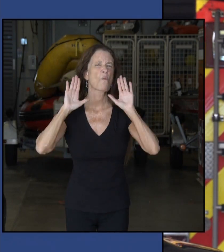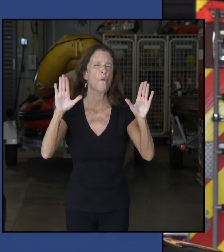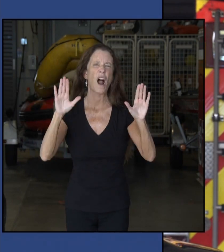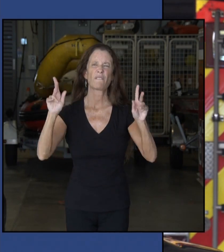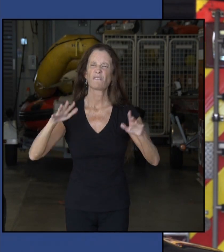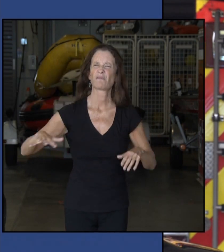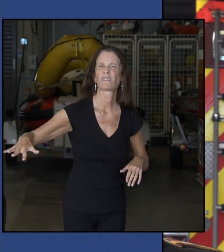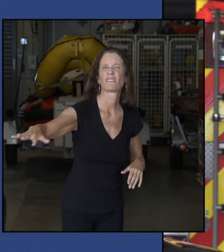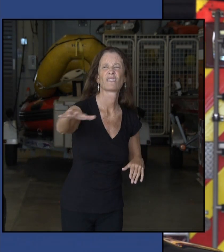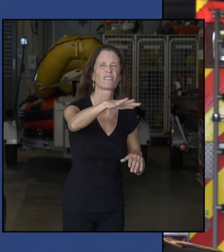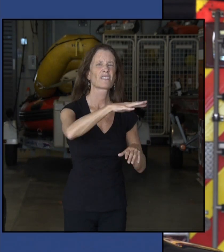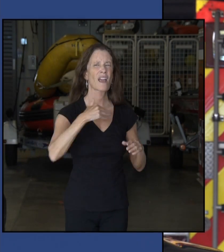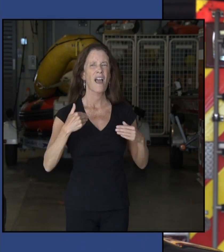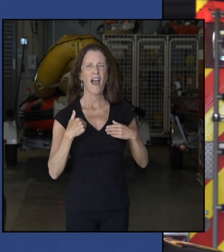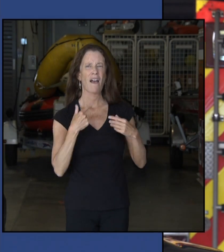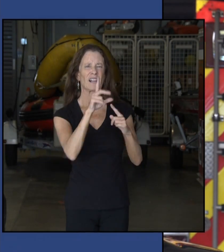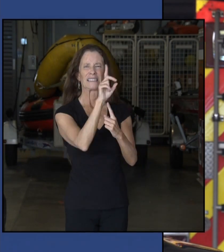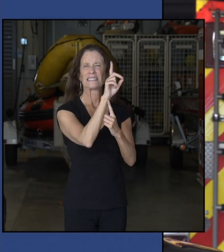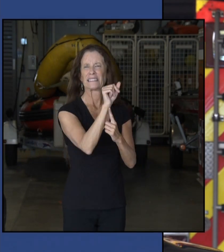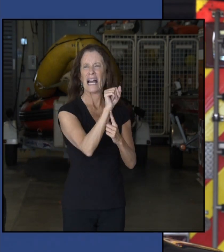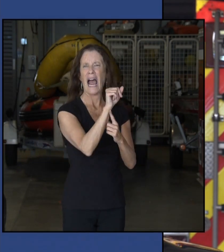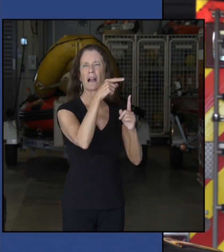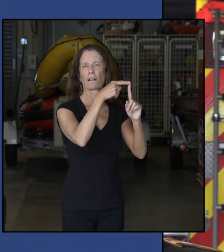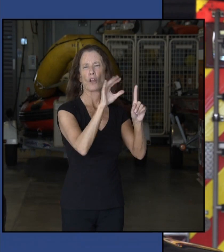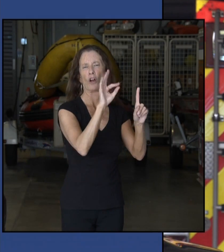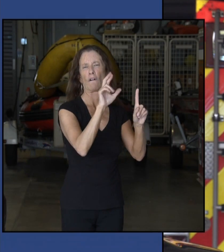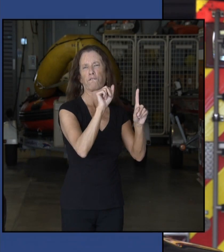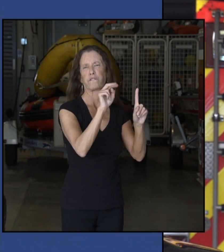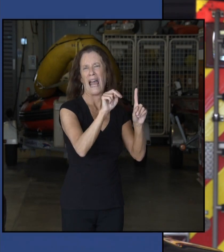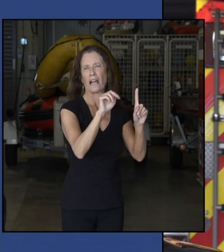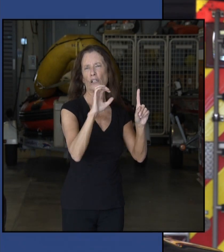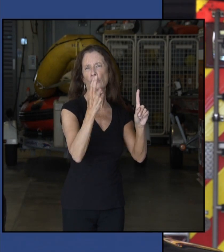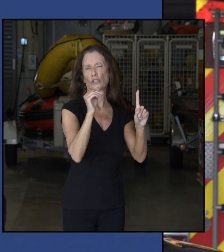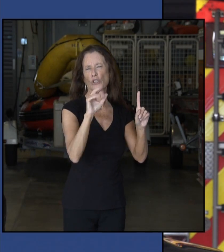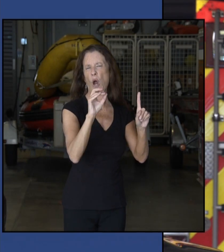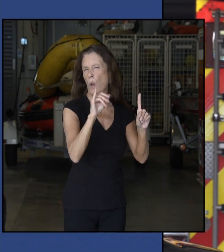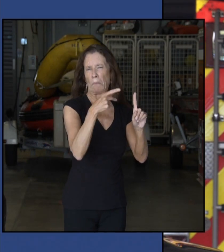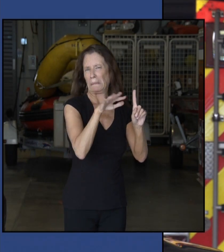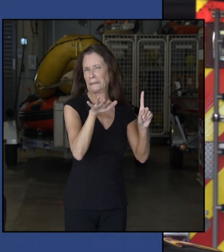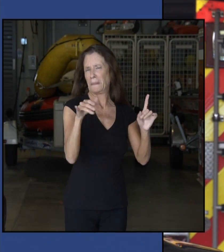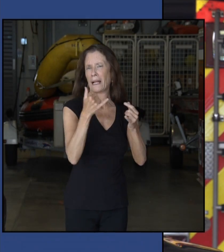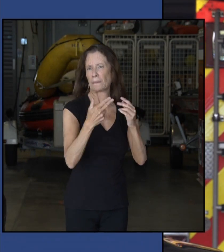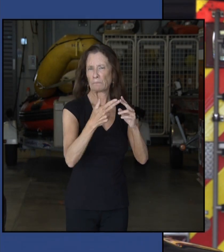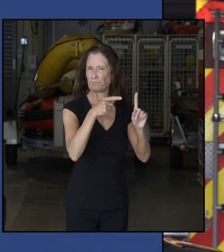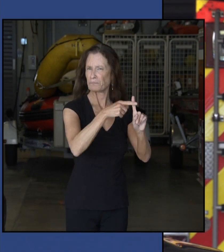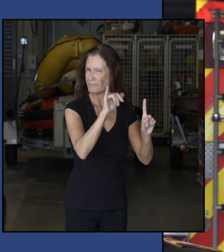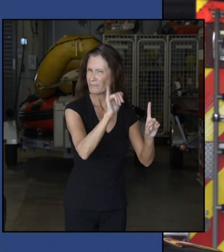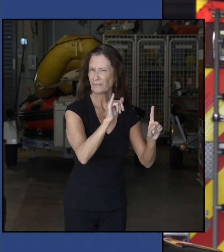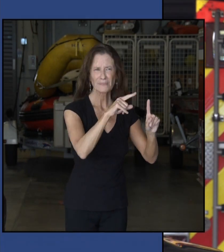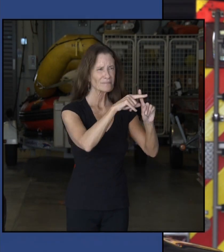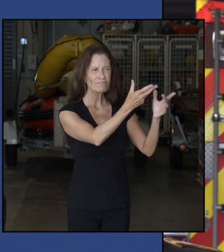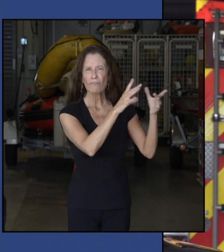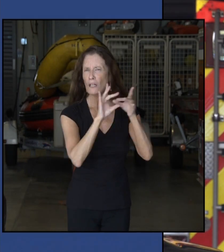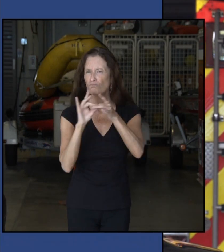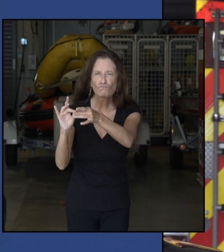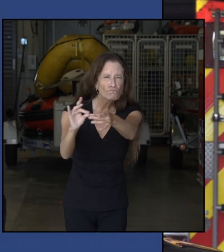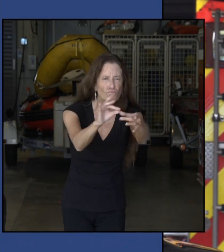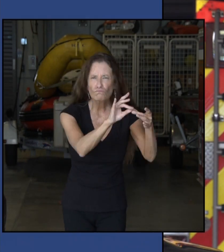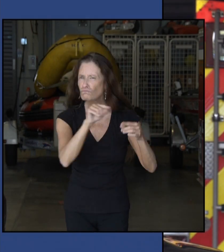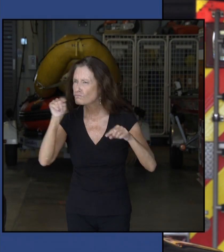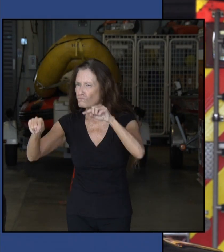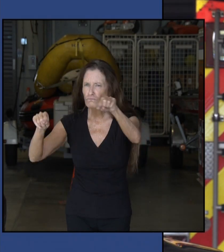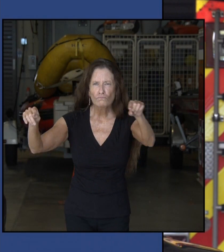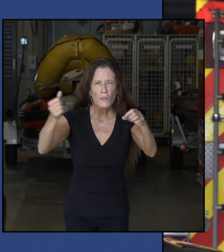county commissioners, and the resources available through the Dauphin County COVID Response Coordinating Committee. But despite those assets, public